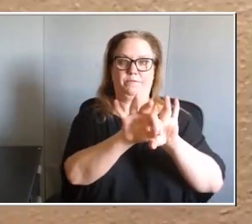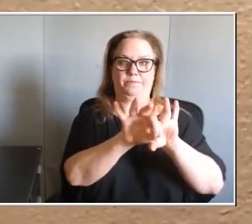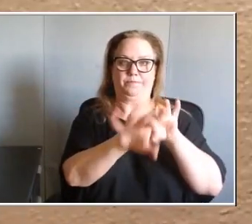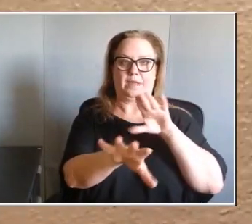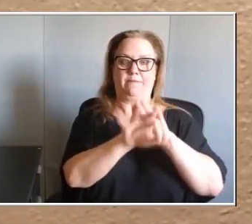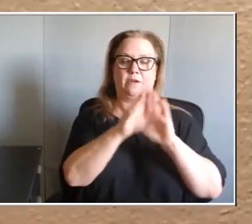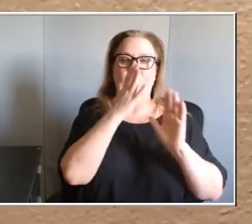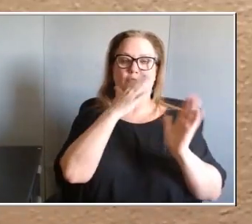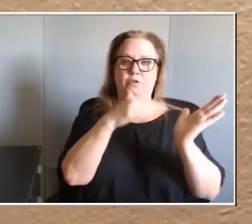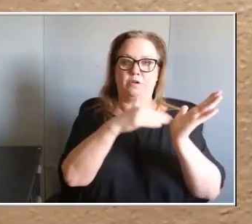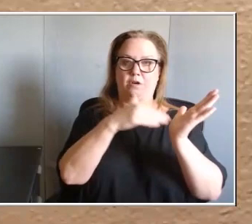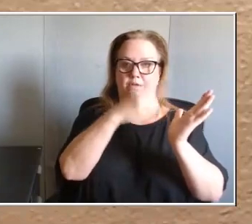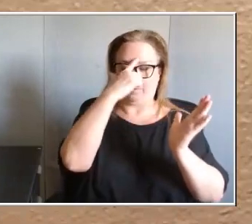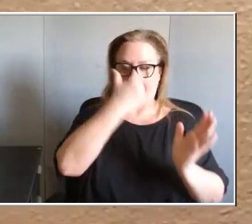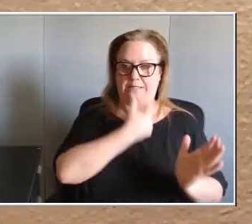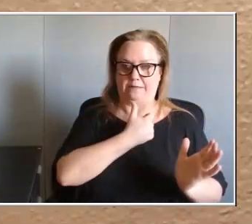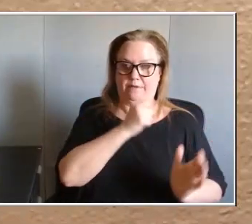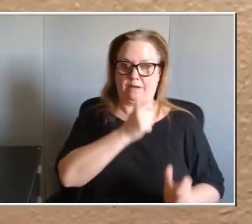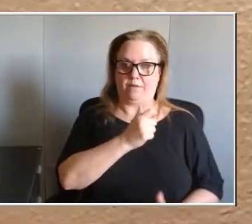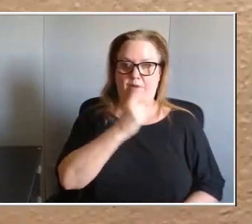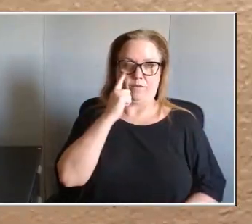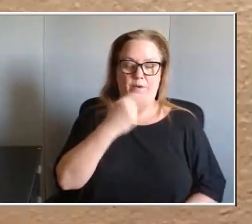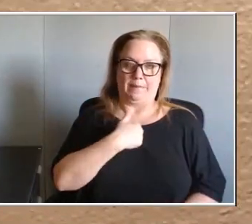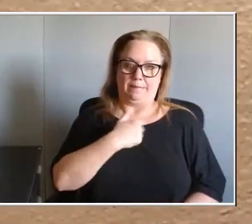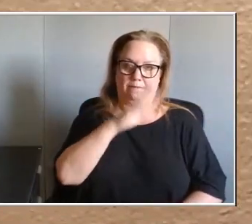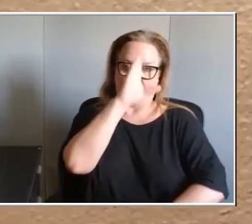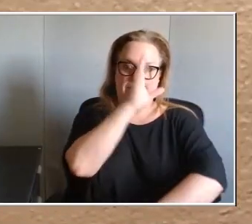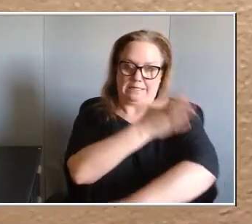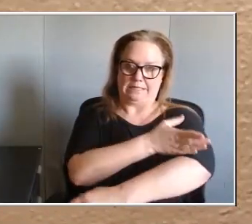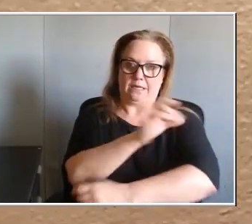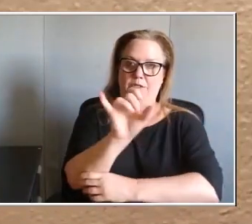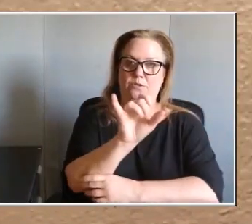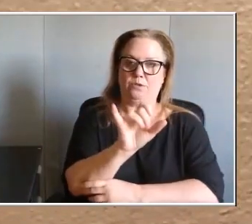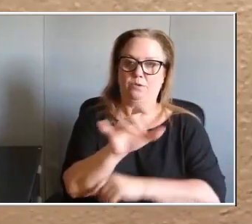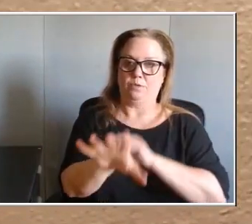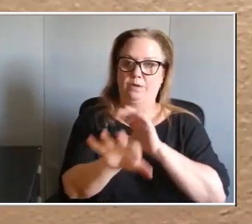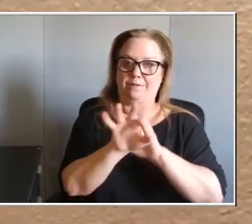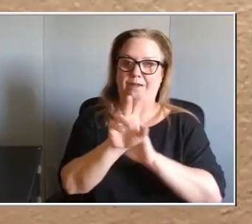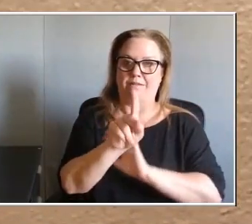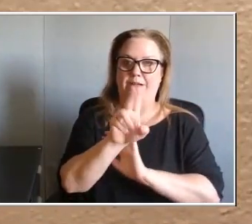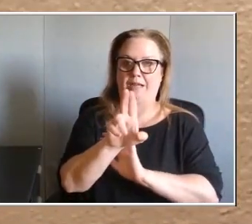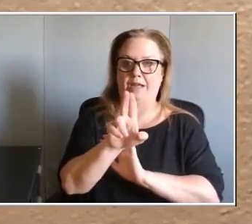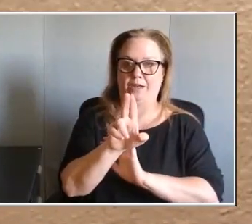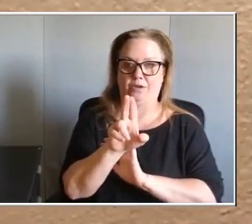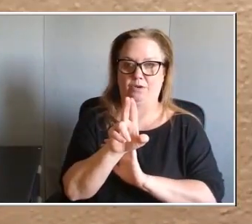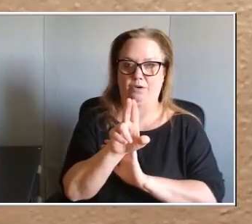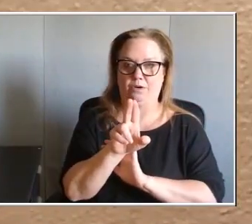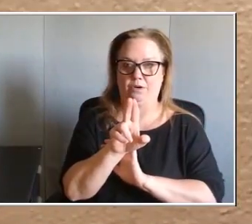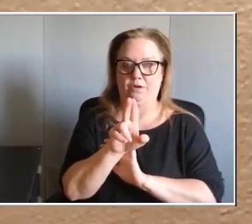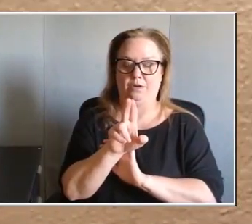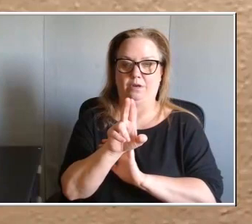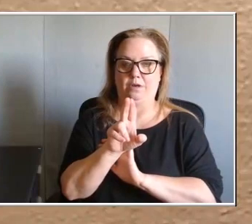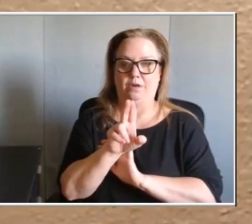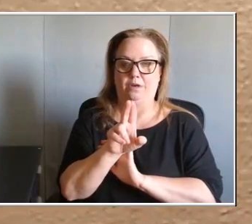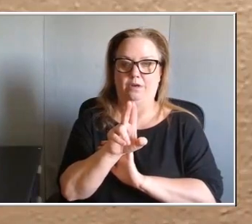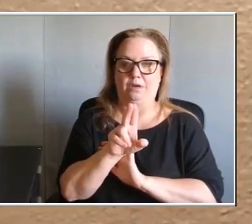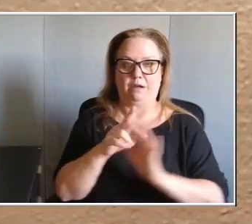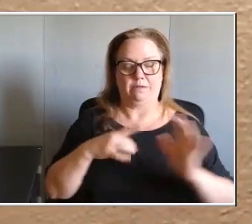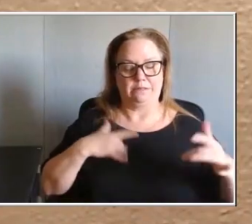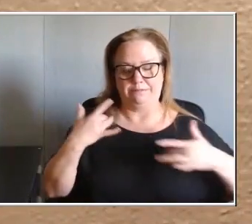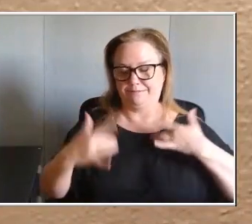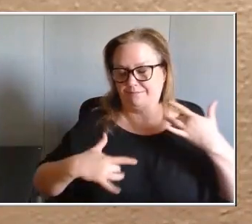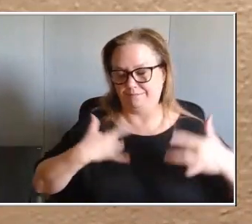a good provider for me, not only for me, but for my son. So when I found KU, I was just more than